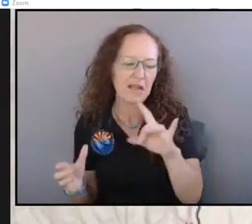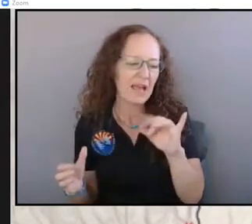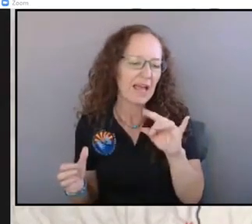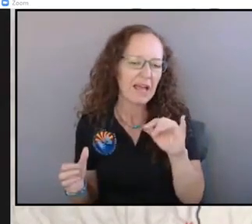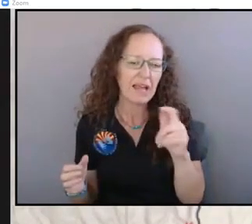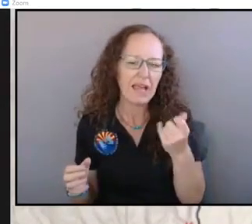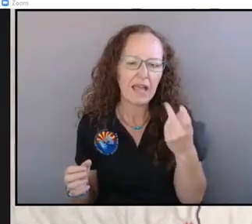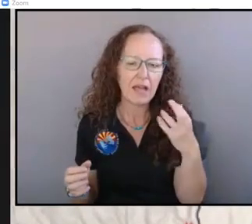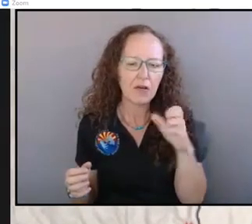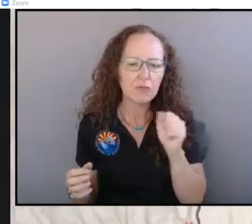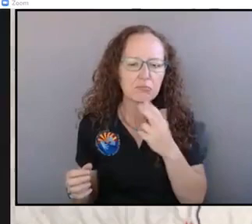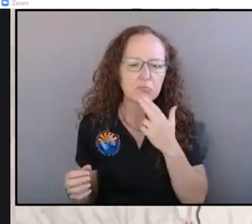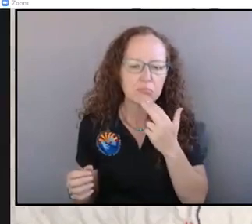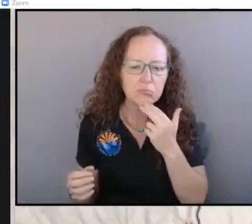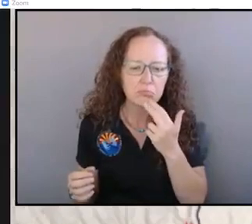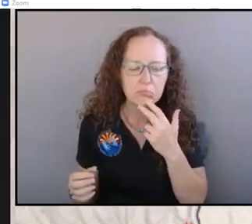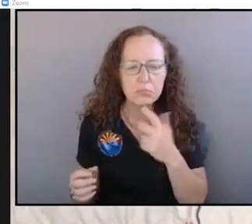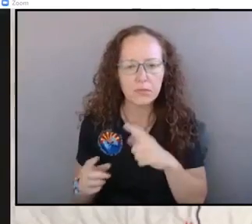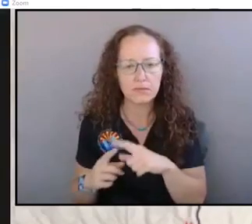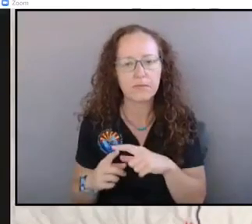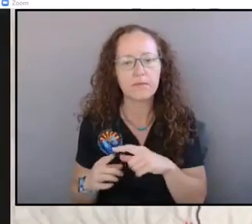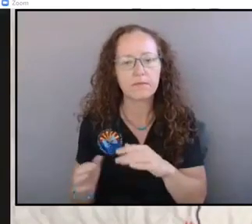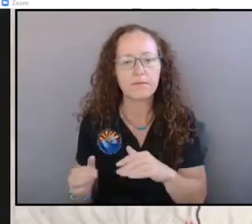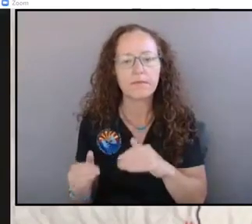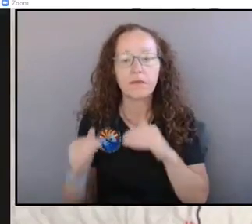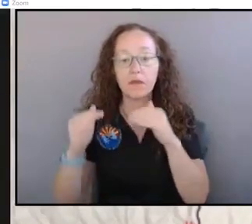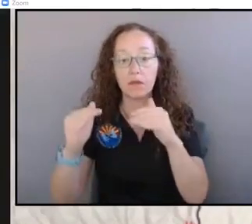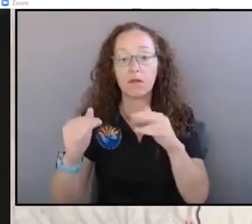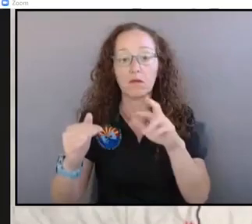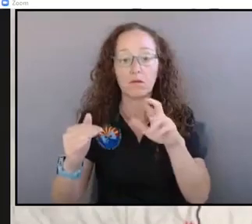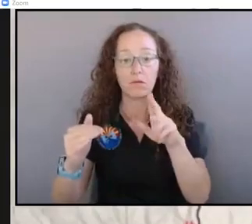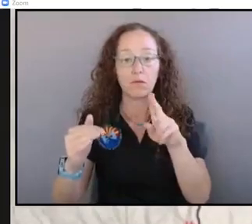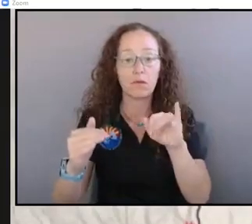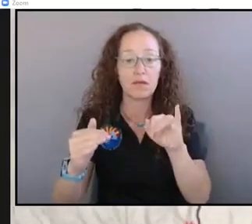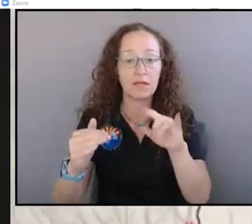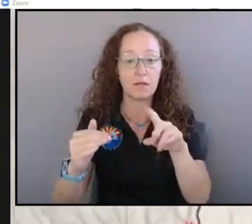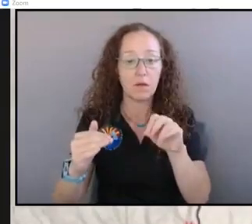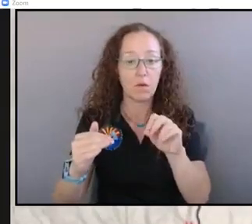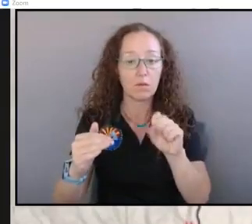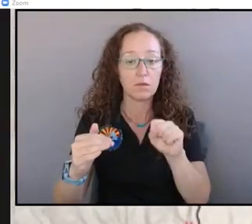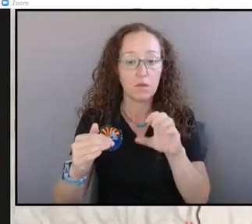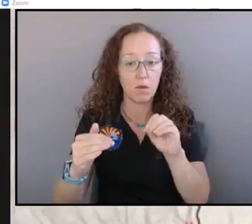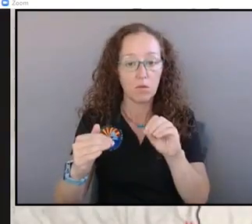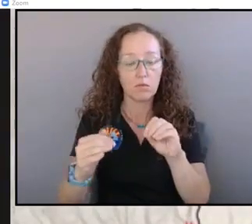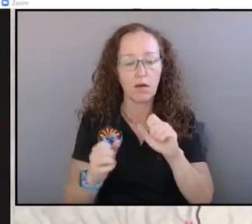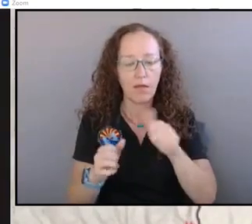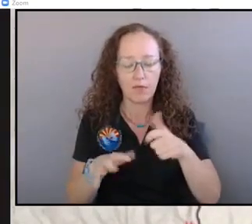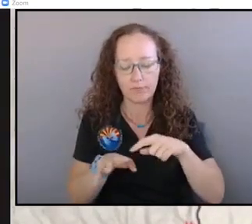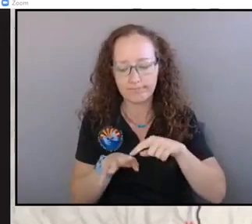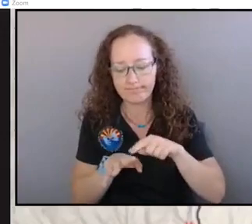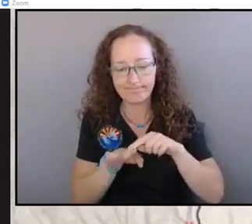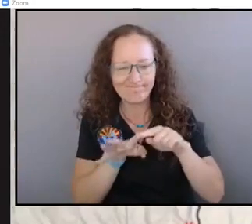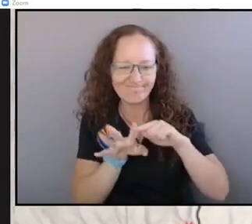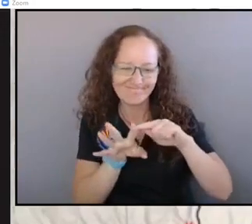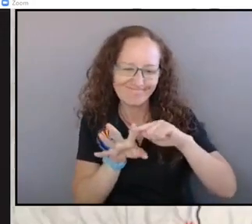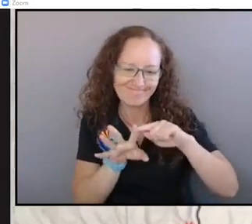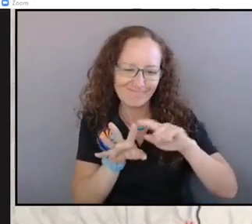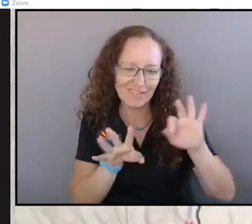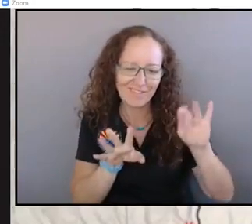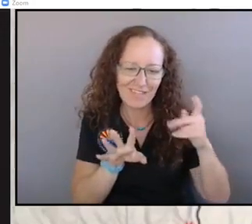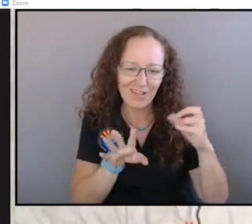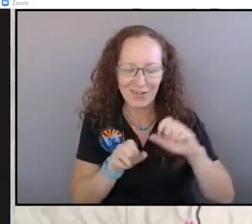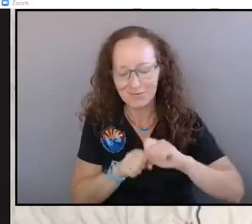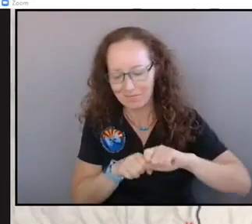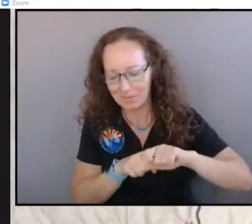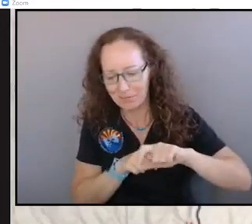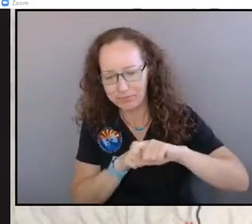headed to the west. And then Redosa Ridge, right to the north of that, had a finger come out of it. Both those were pretty